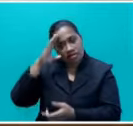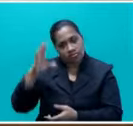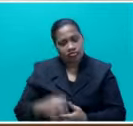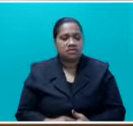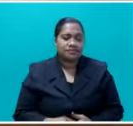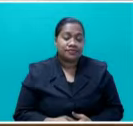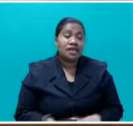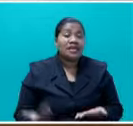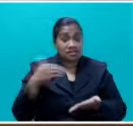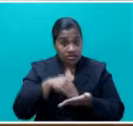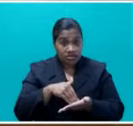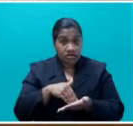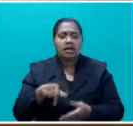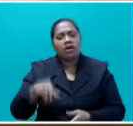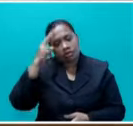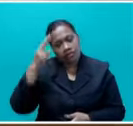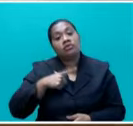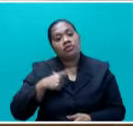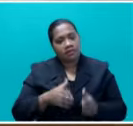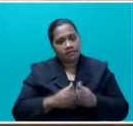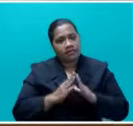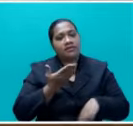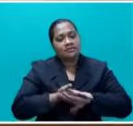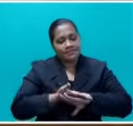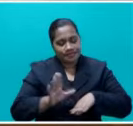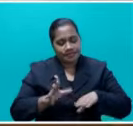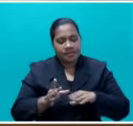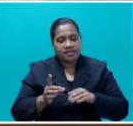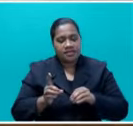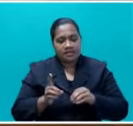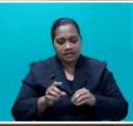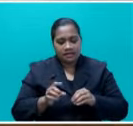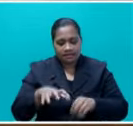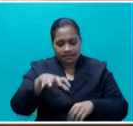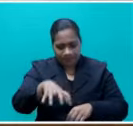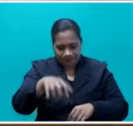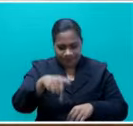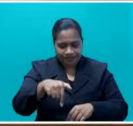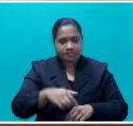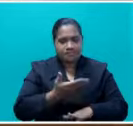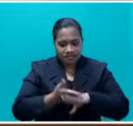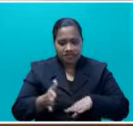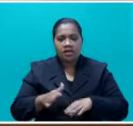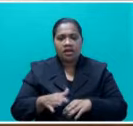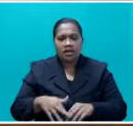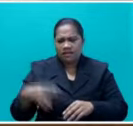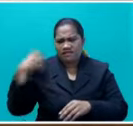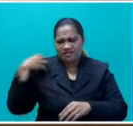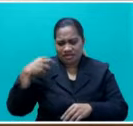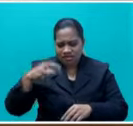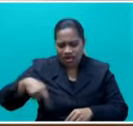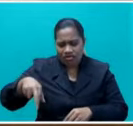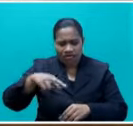Speaker, this is the reason why we established a new division of the roving ambassador in the Ministry of Foreign Affairs.